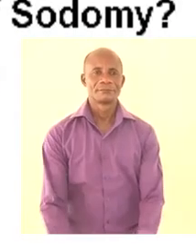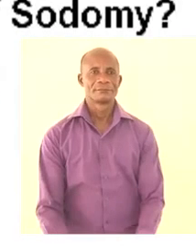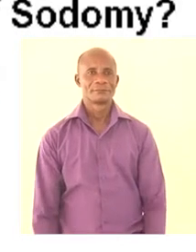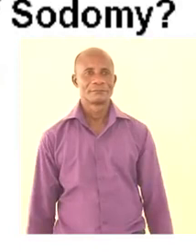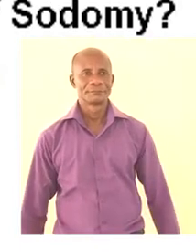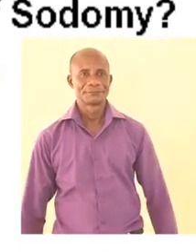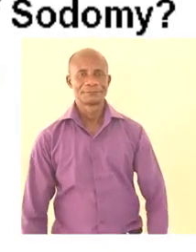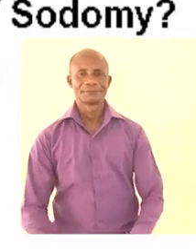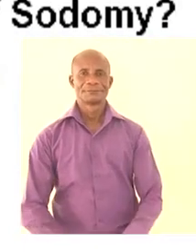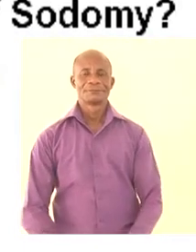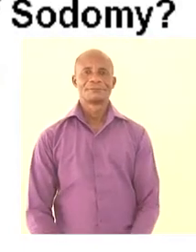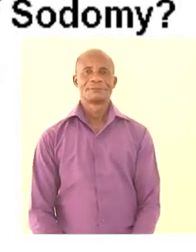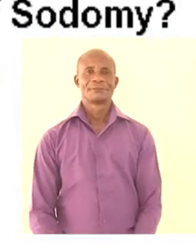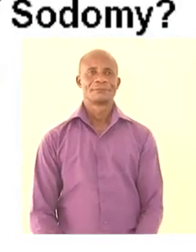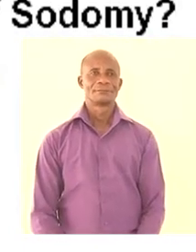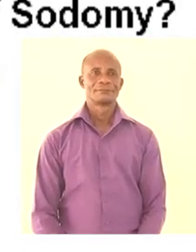Bishop.